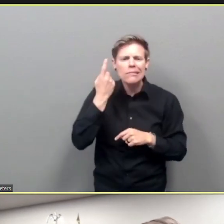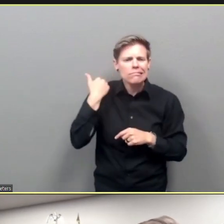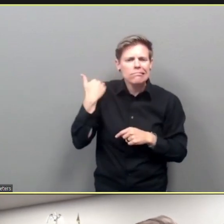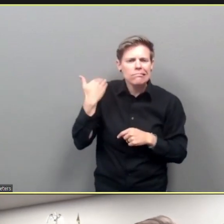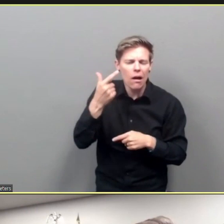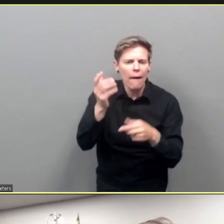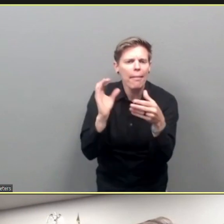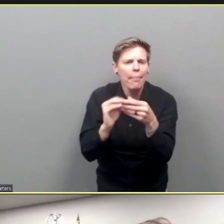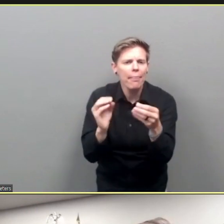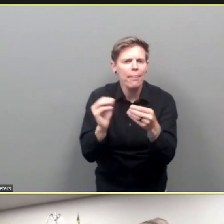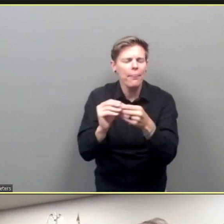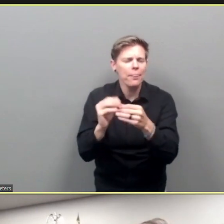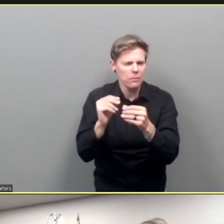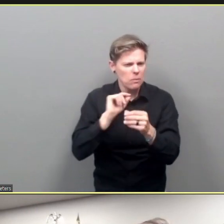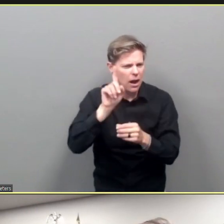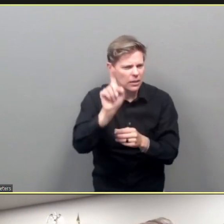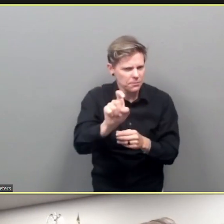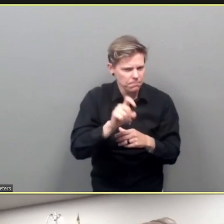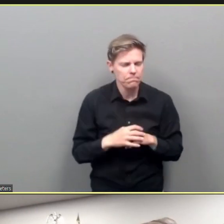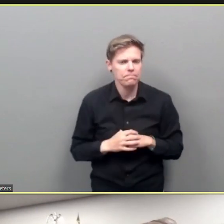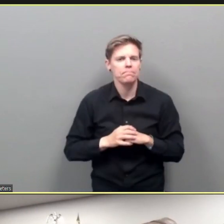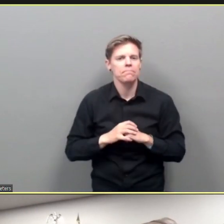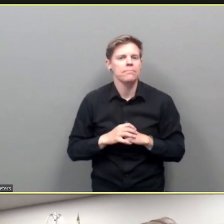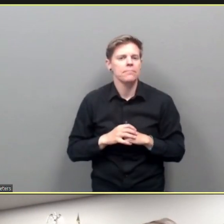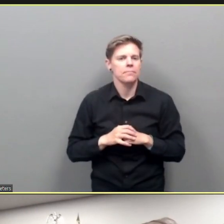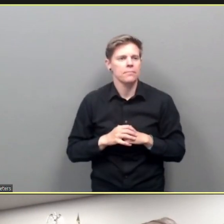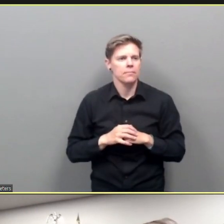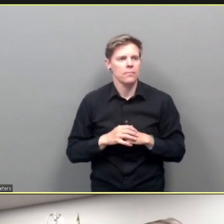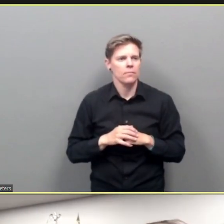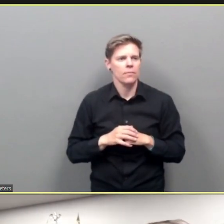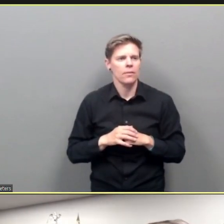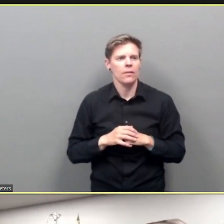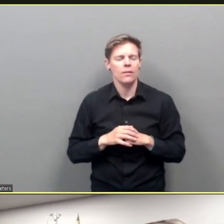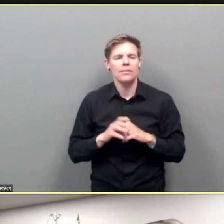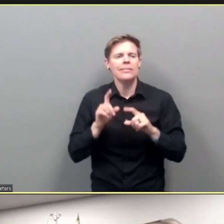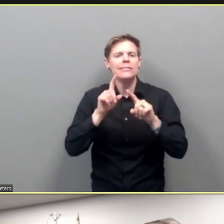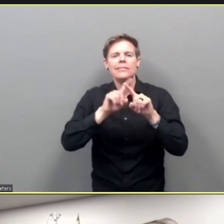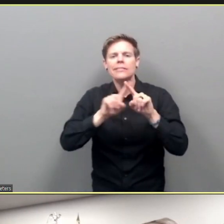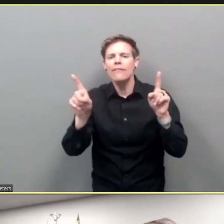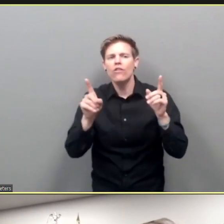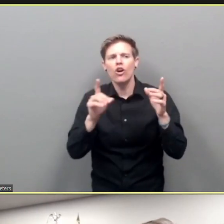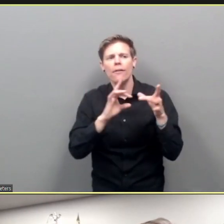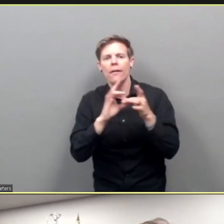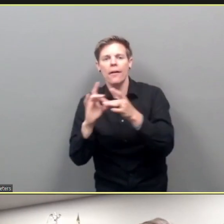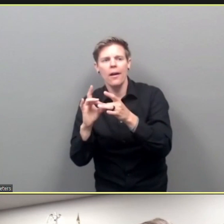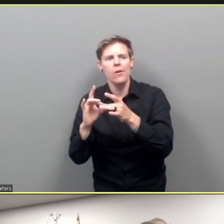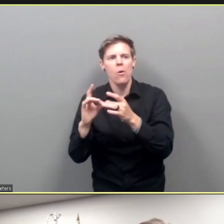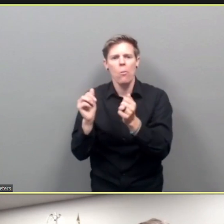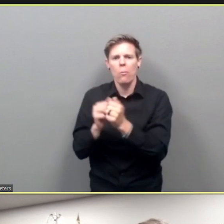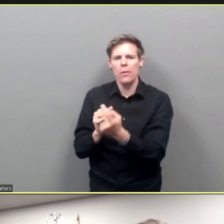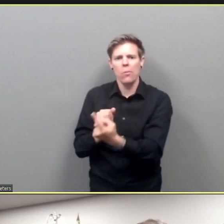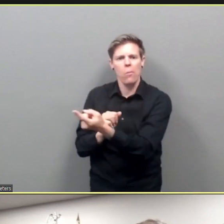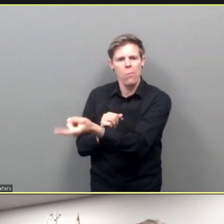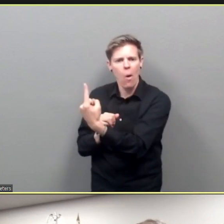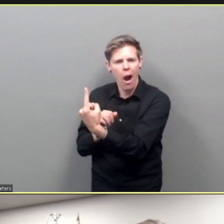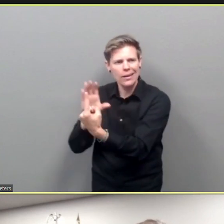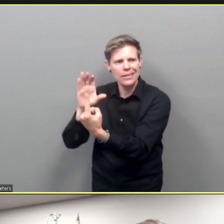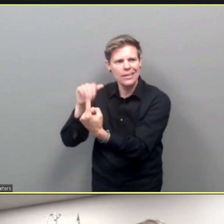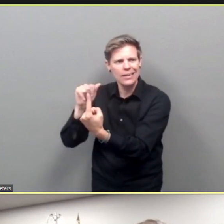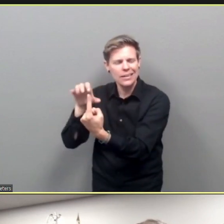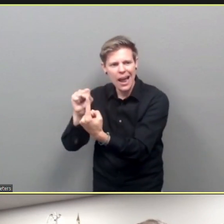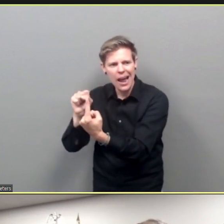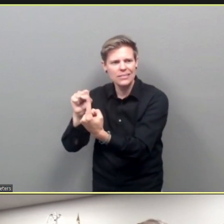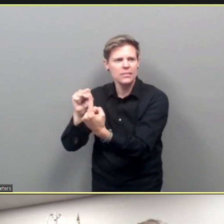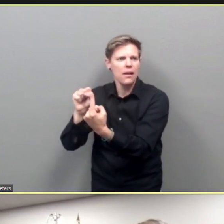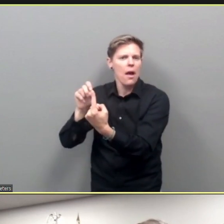tweets make the rounds about, these anecdotes about, what's going on with one particular case. And I'm interested in, what the